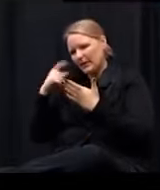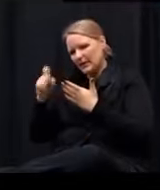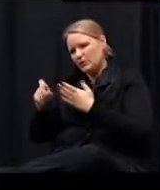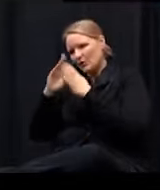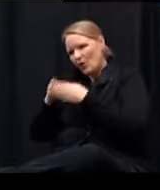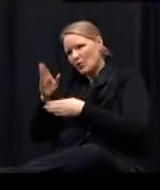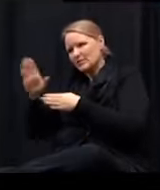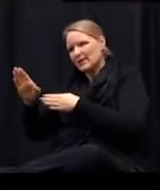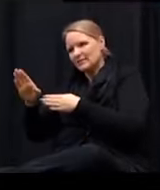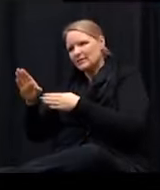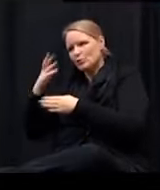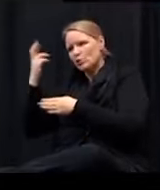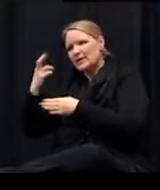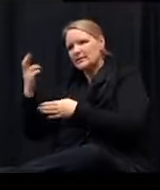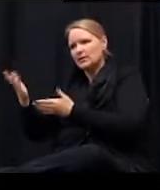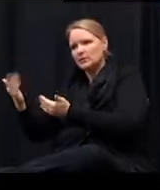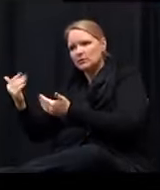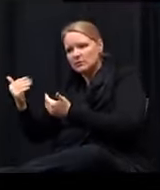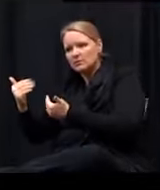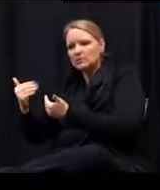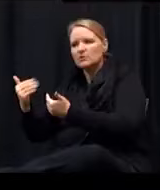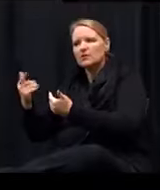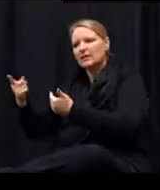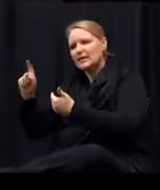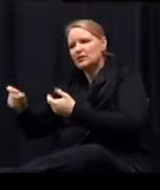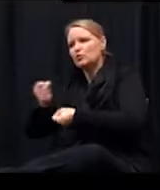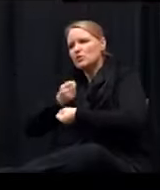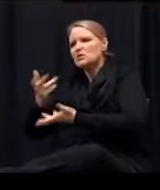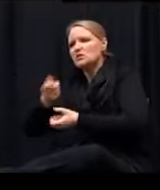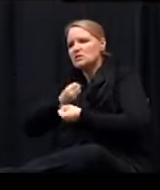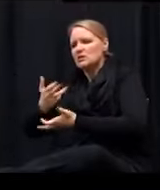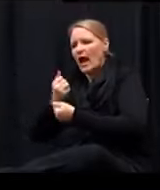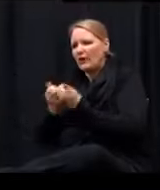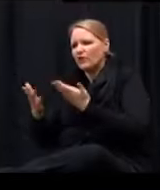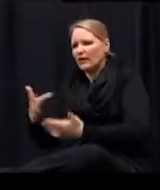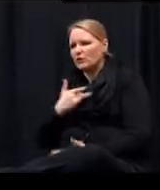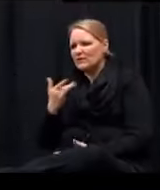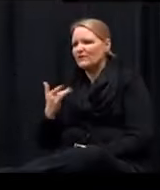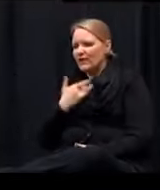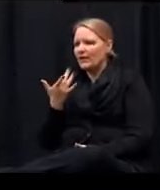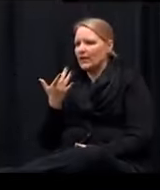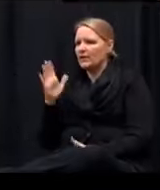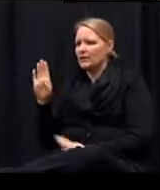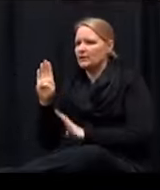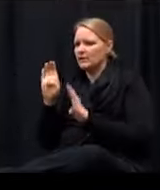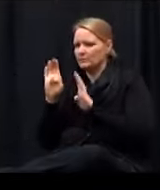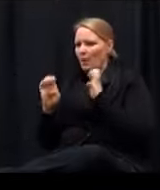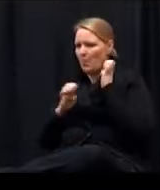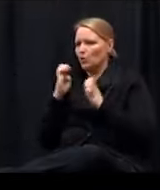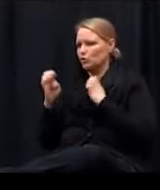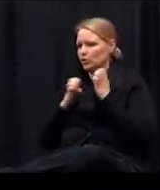bit more space to give him a space to really express everything he was feeling with his emotions.